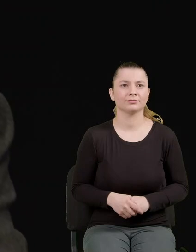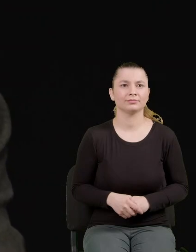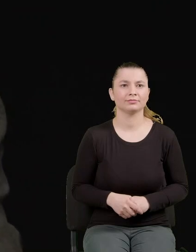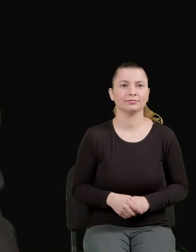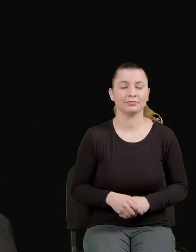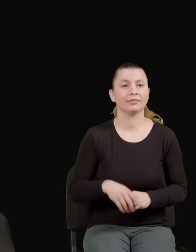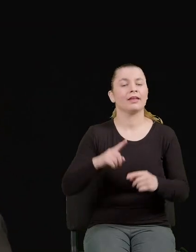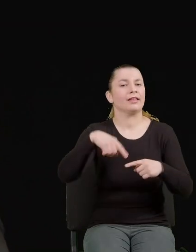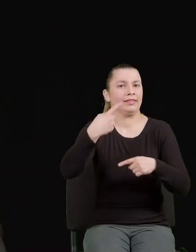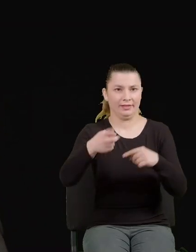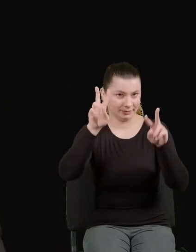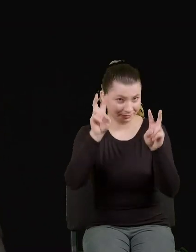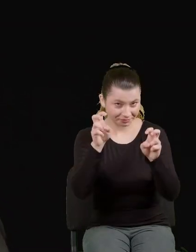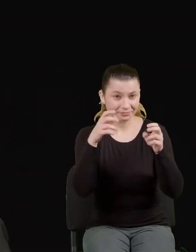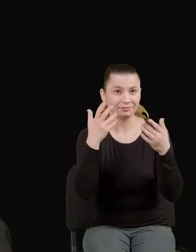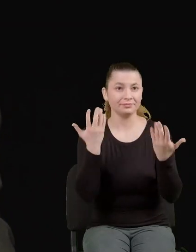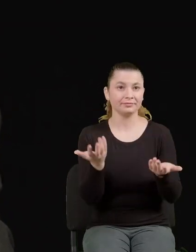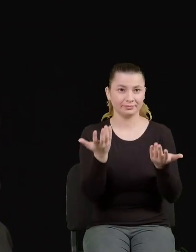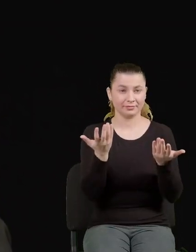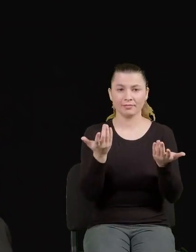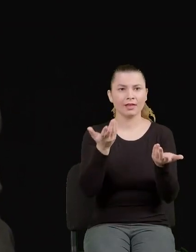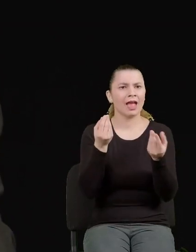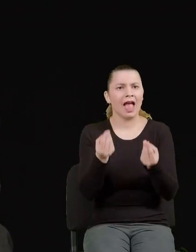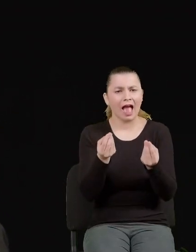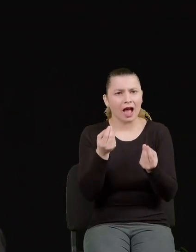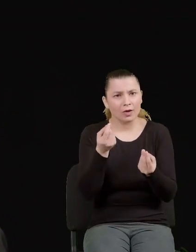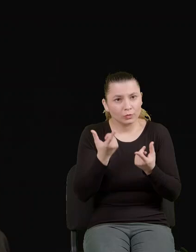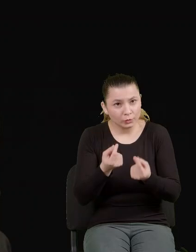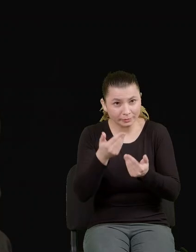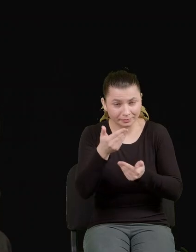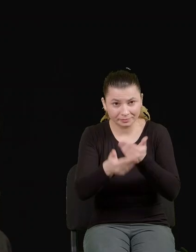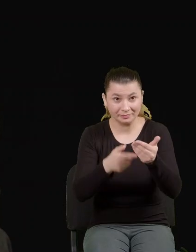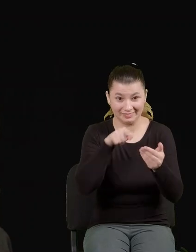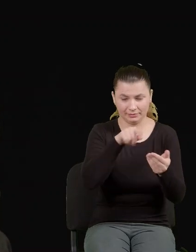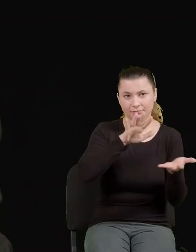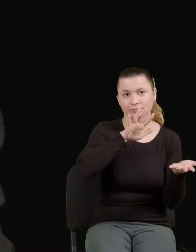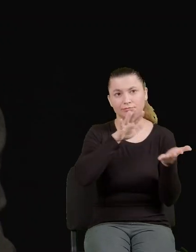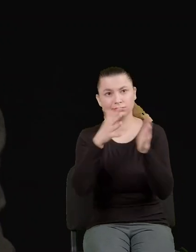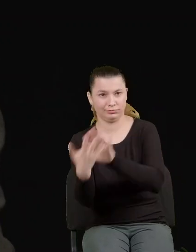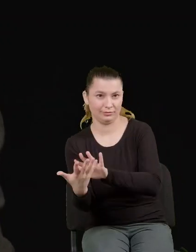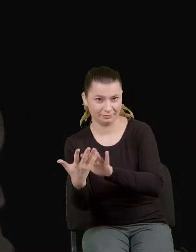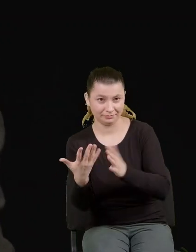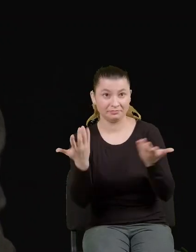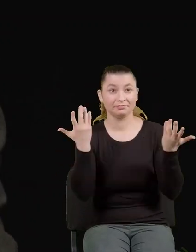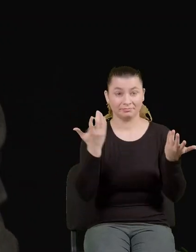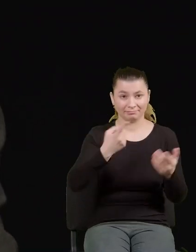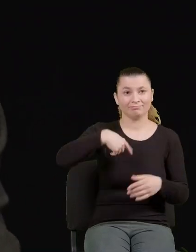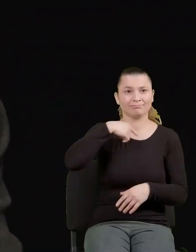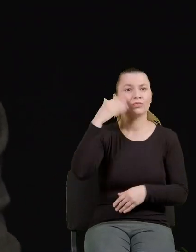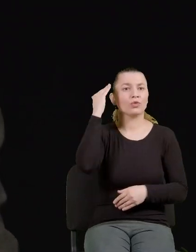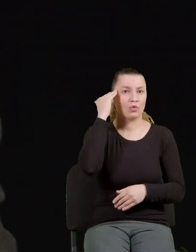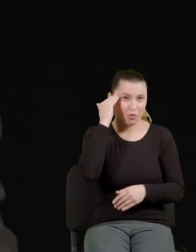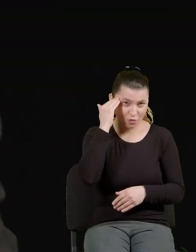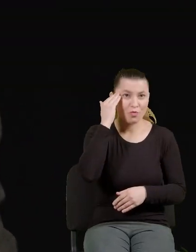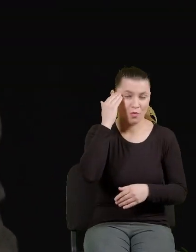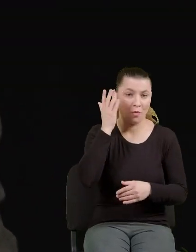you know, in the case of military, will require fossil fuels for a long time into the future. How are we going to reconcile that, especially in